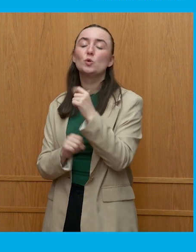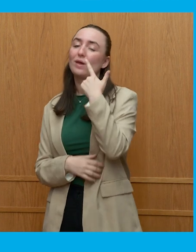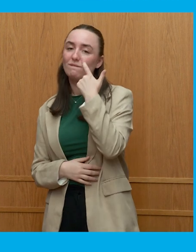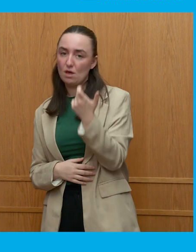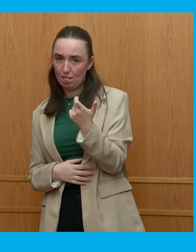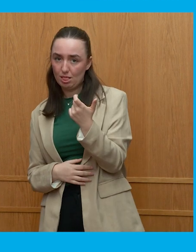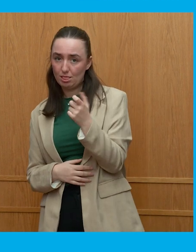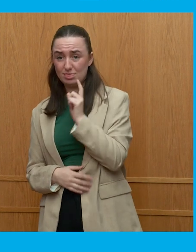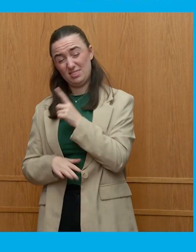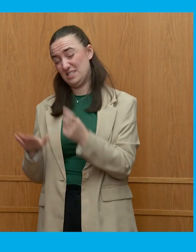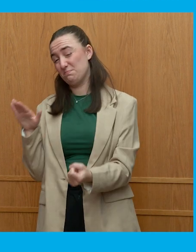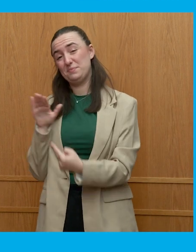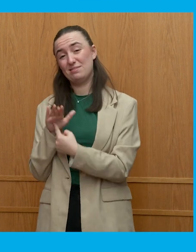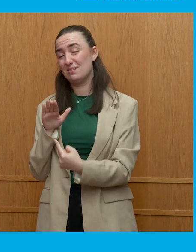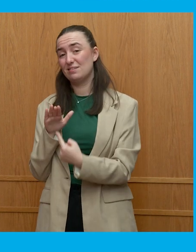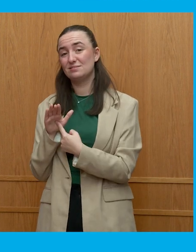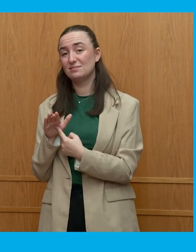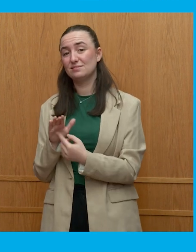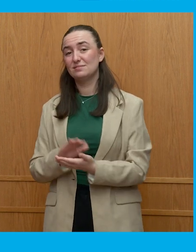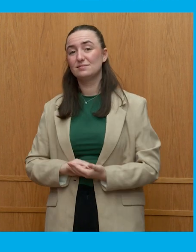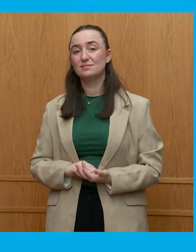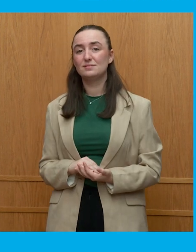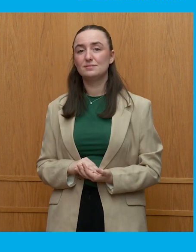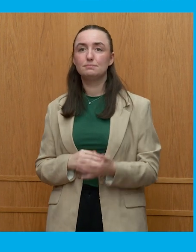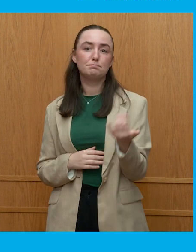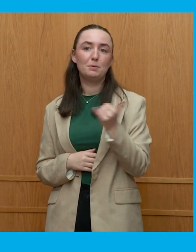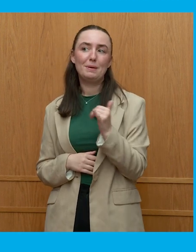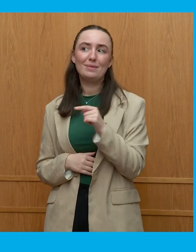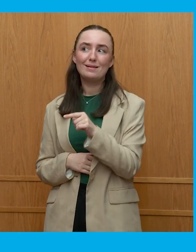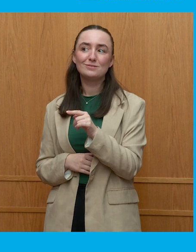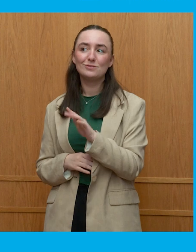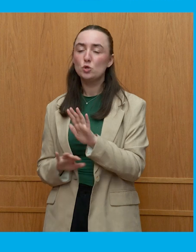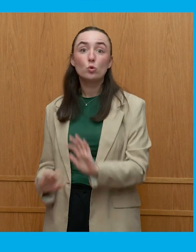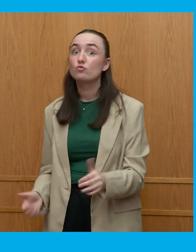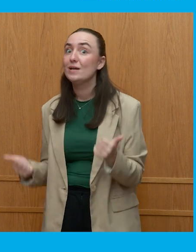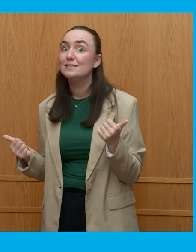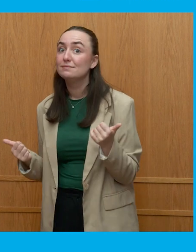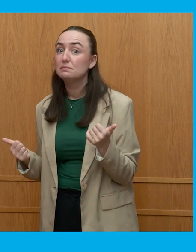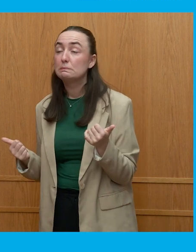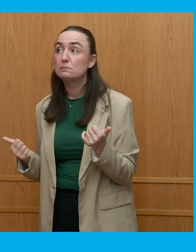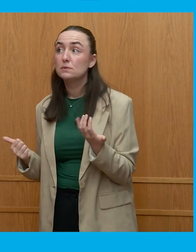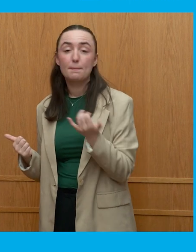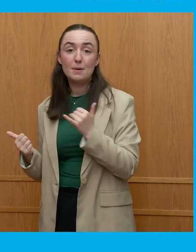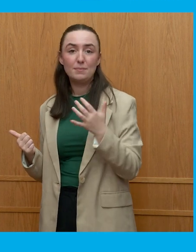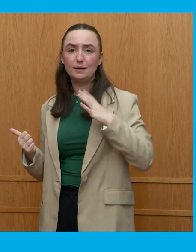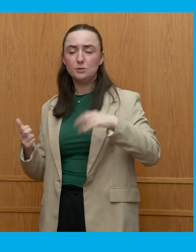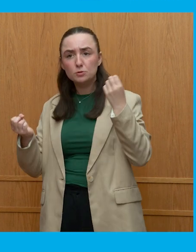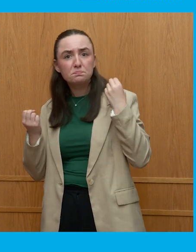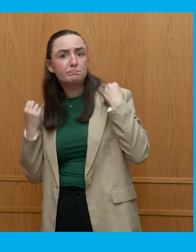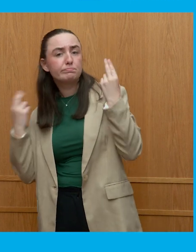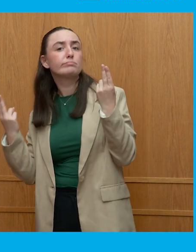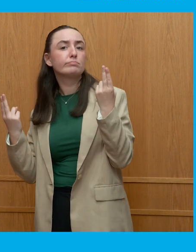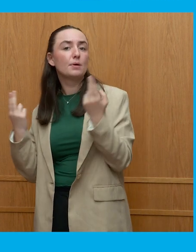the main thing. But maybe that's not a great thing, you know. Maybe they need to be bolder